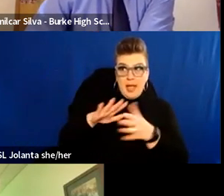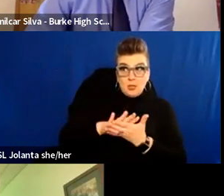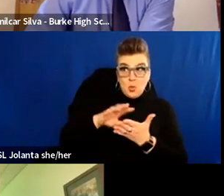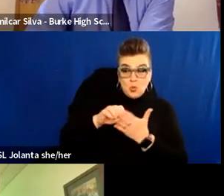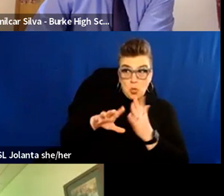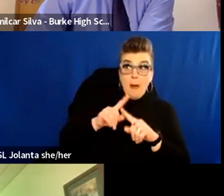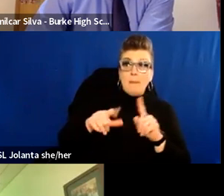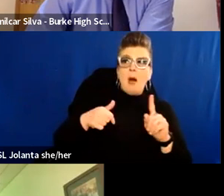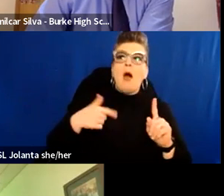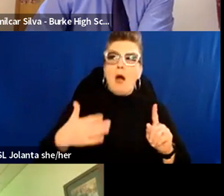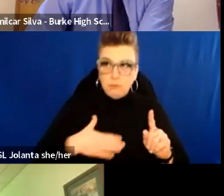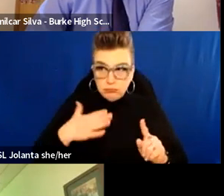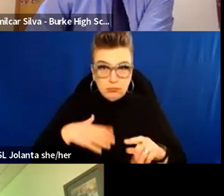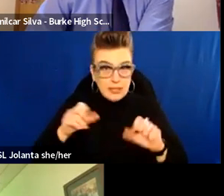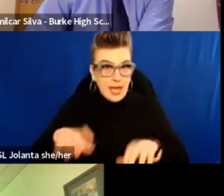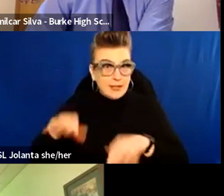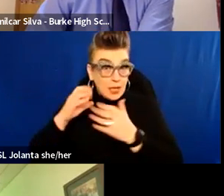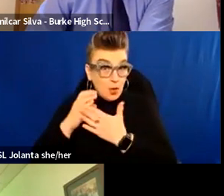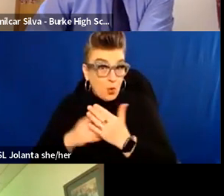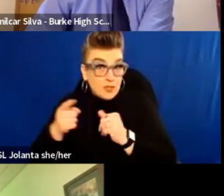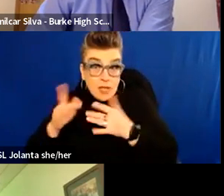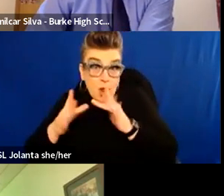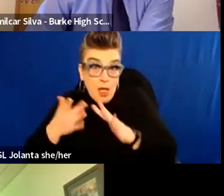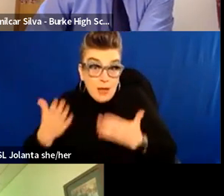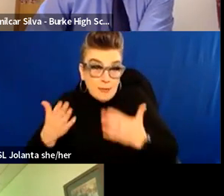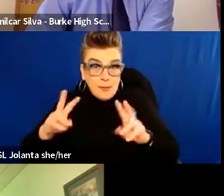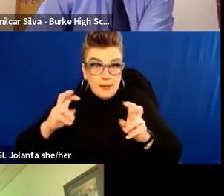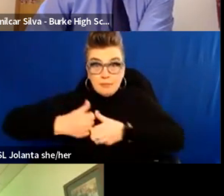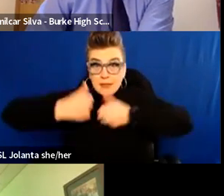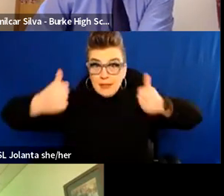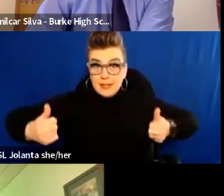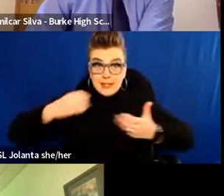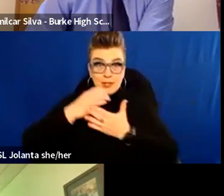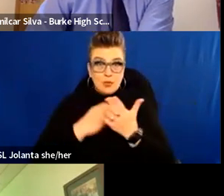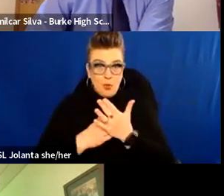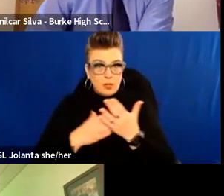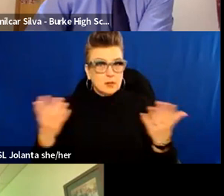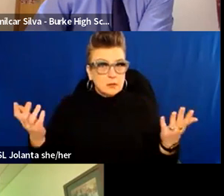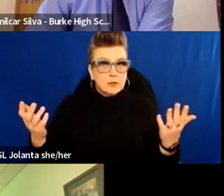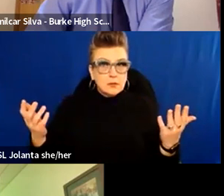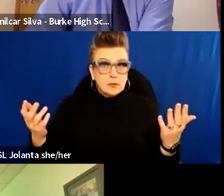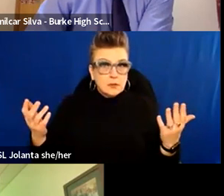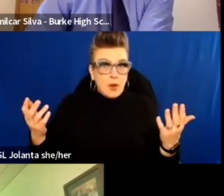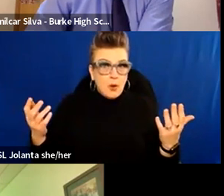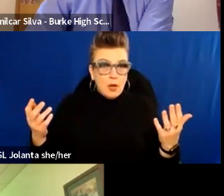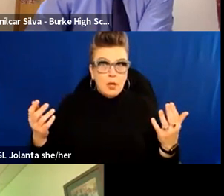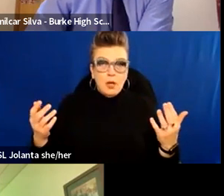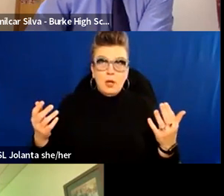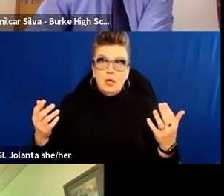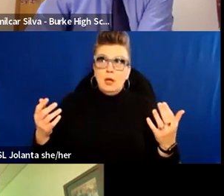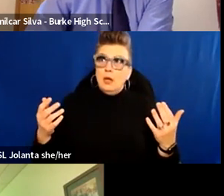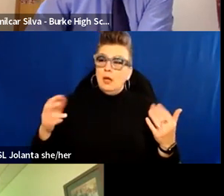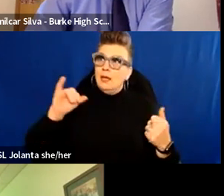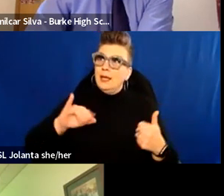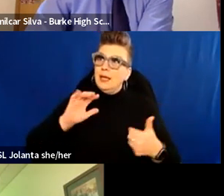able to take a course there online distance course so it's a way to think about more